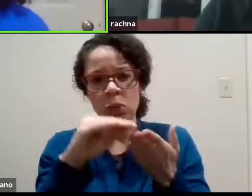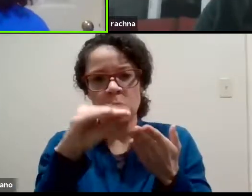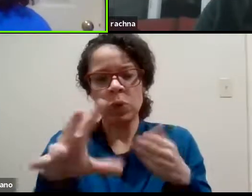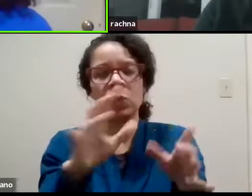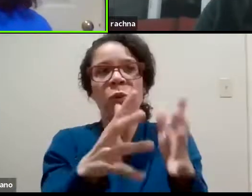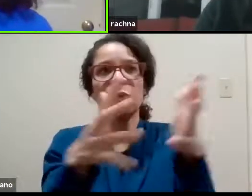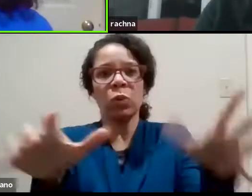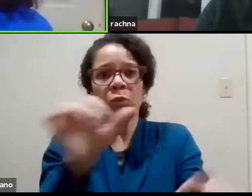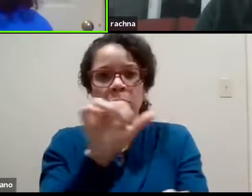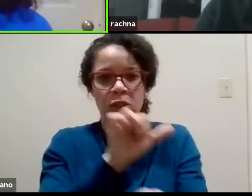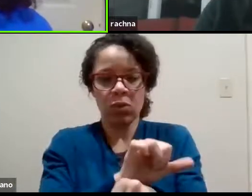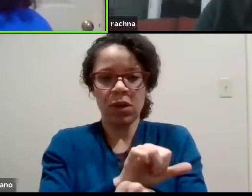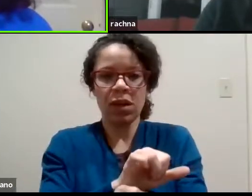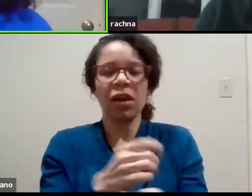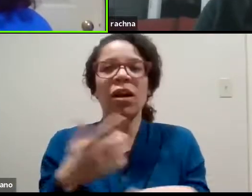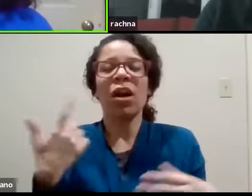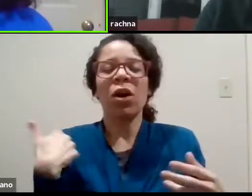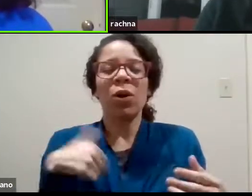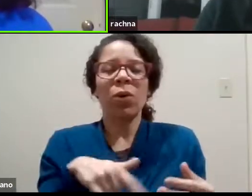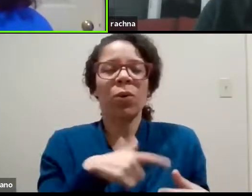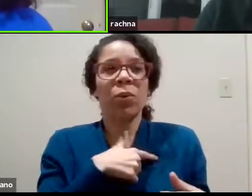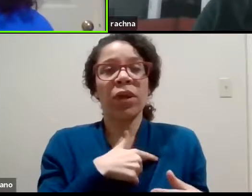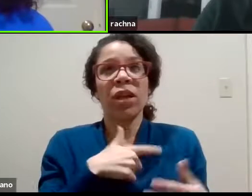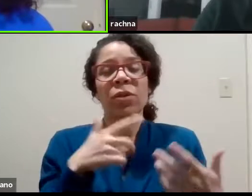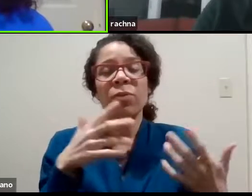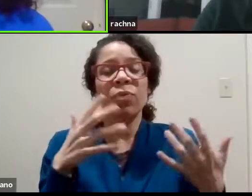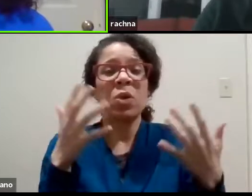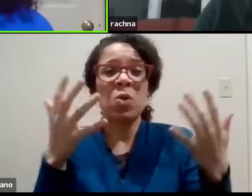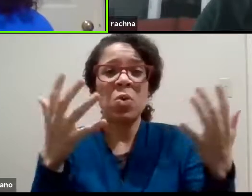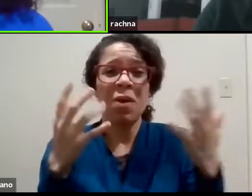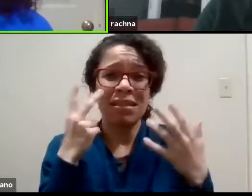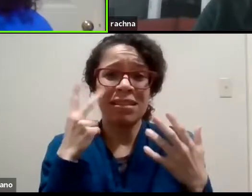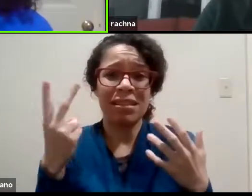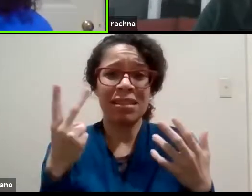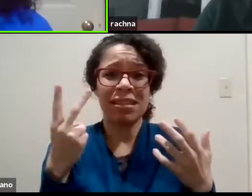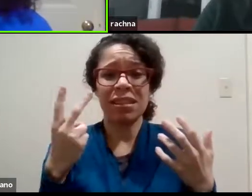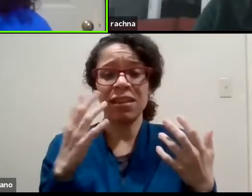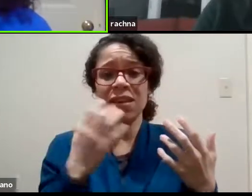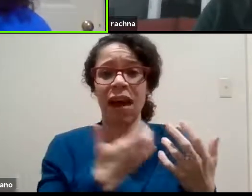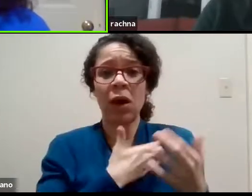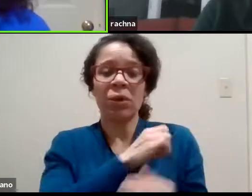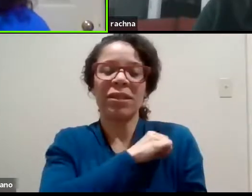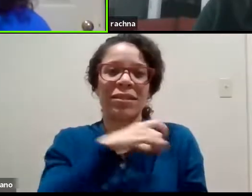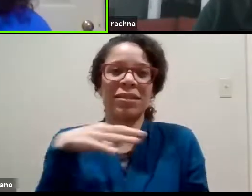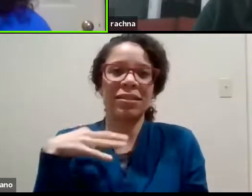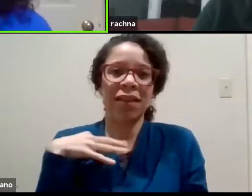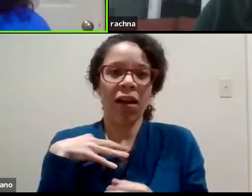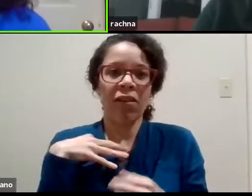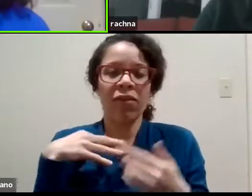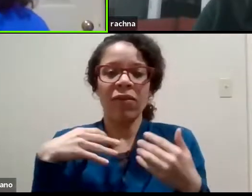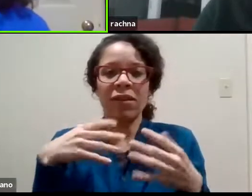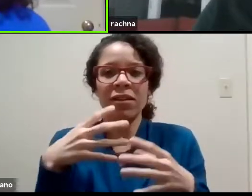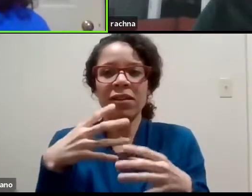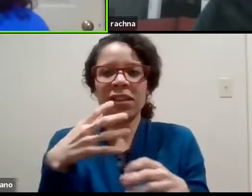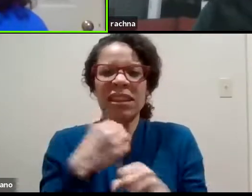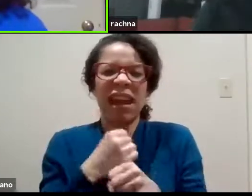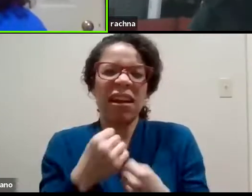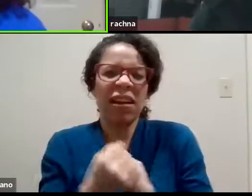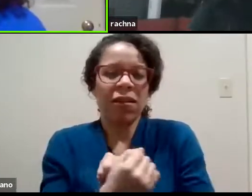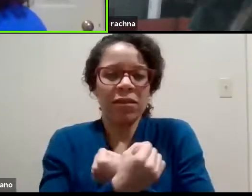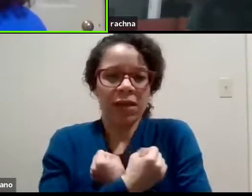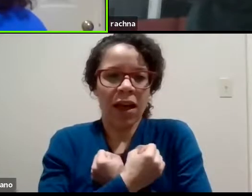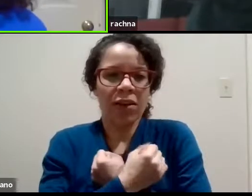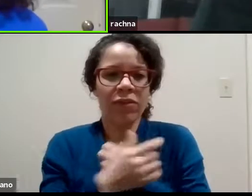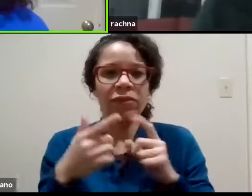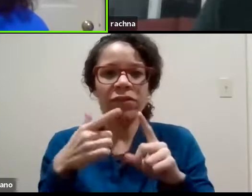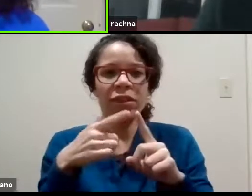And there's nothing that we would love to see more than our staff getting the same kind of love that a